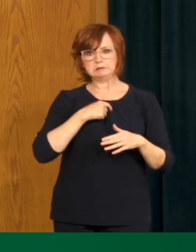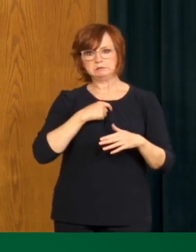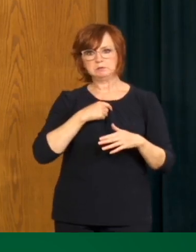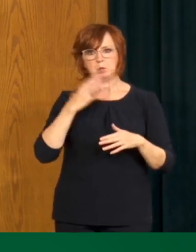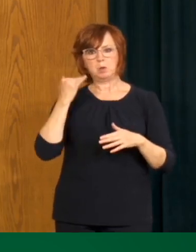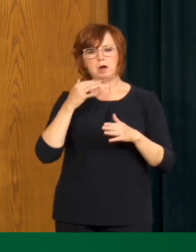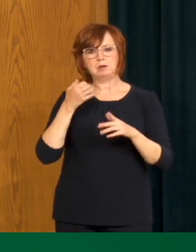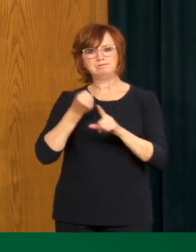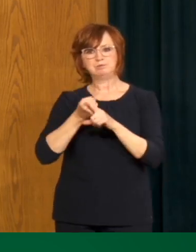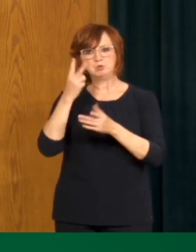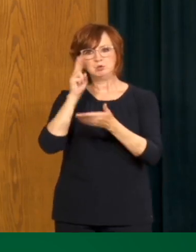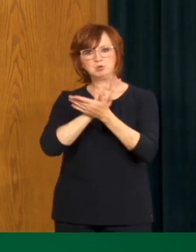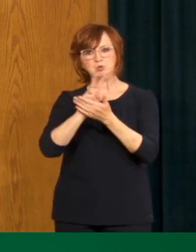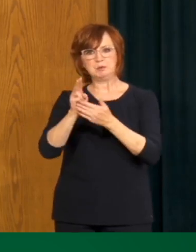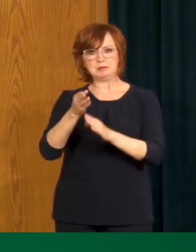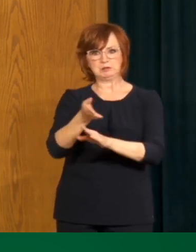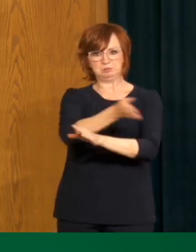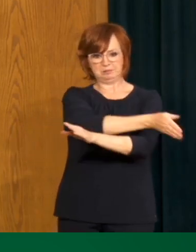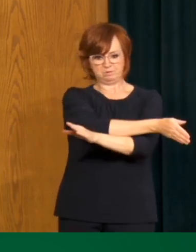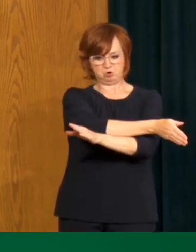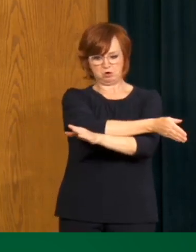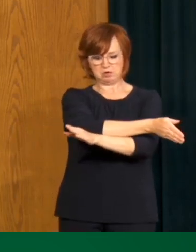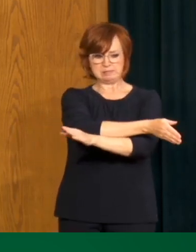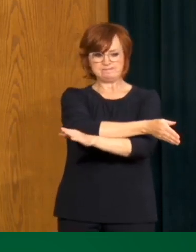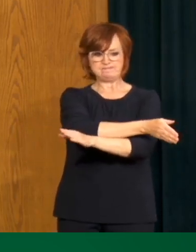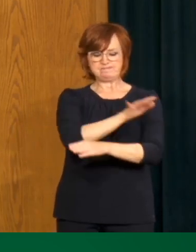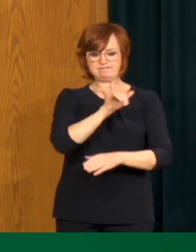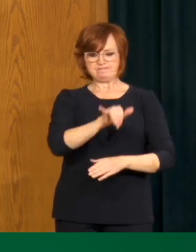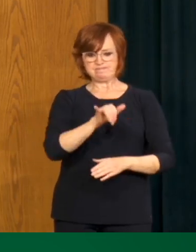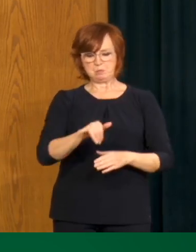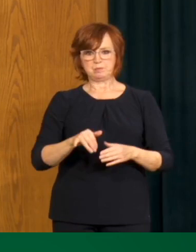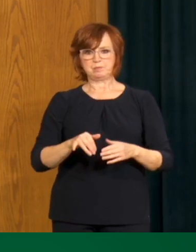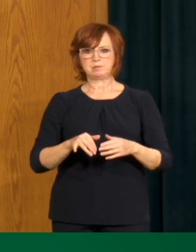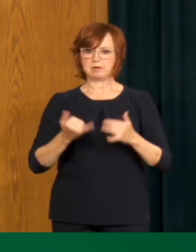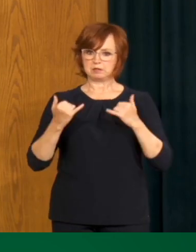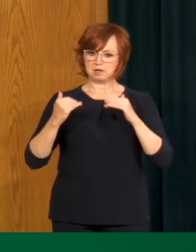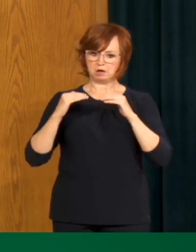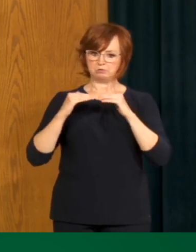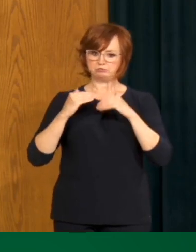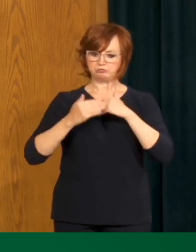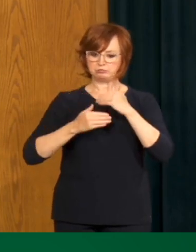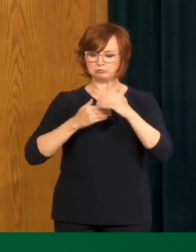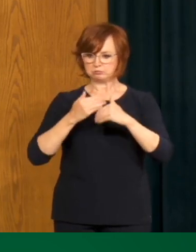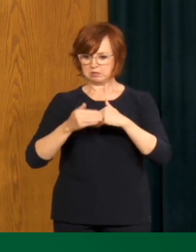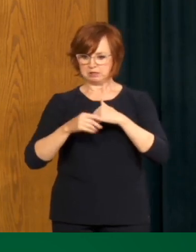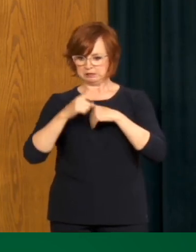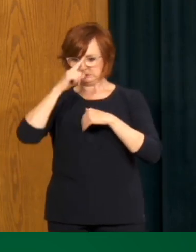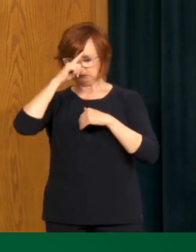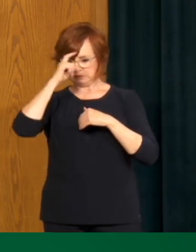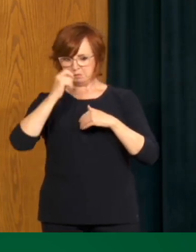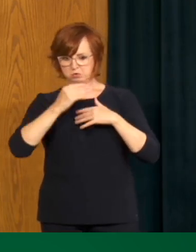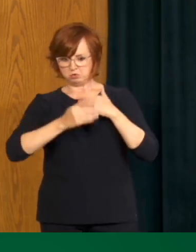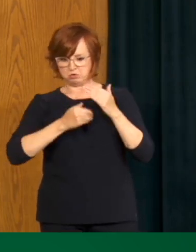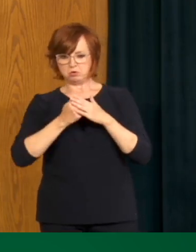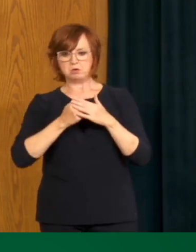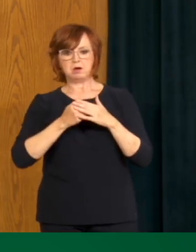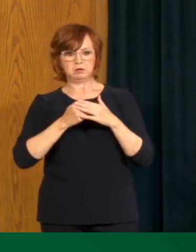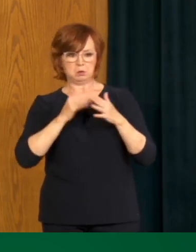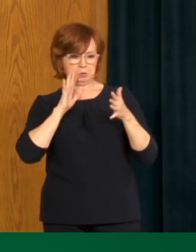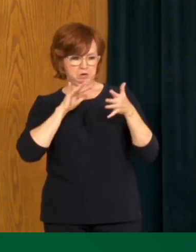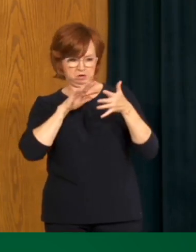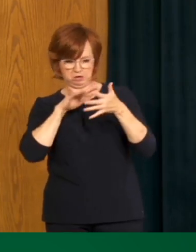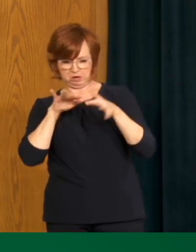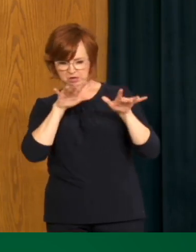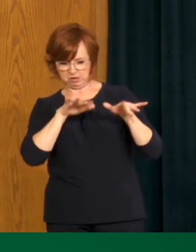all the indicators are reassuring, they're low, but as we go through the summer, and especially as we enter into the fall, we'll have to continue to